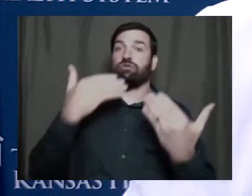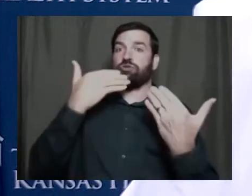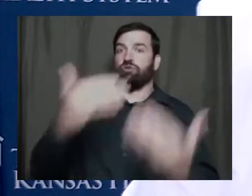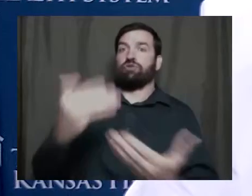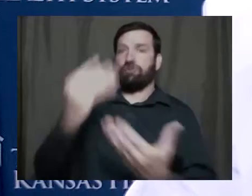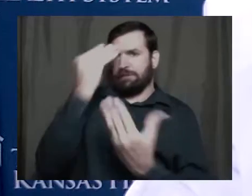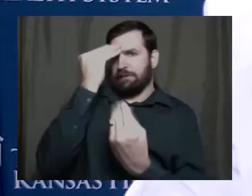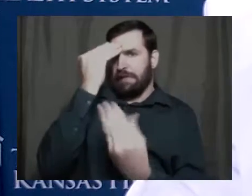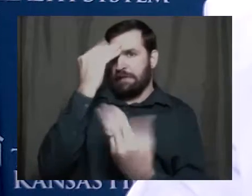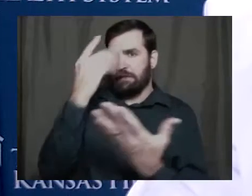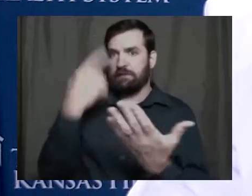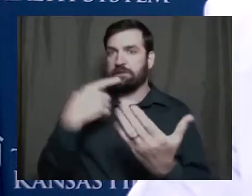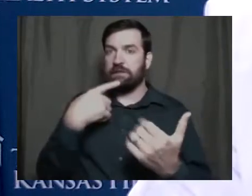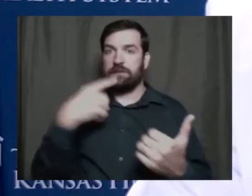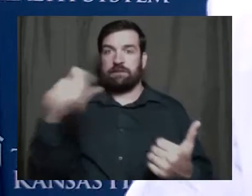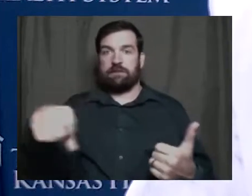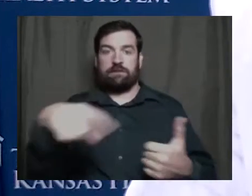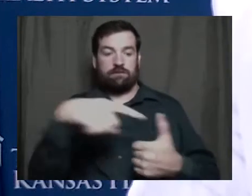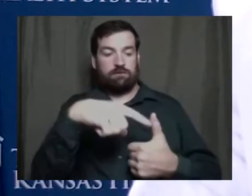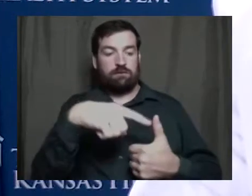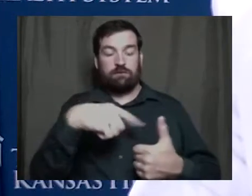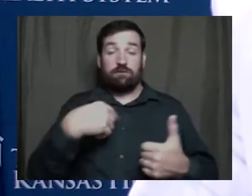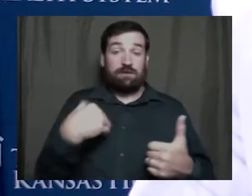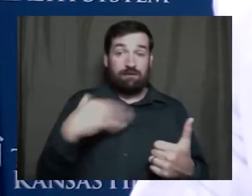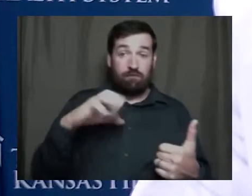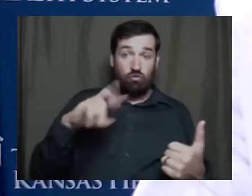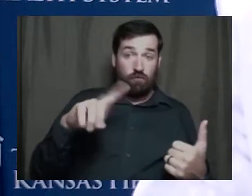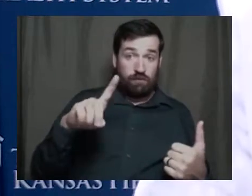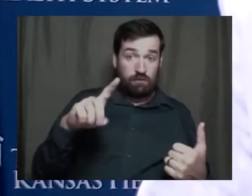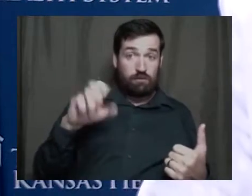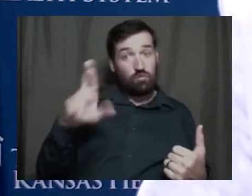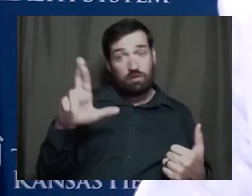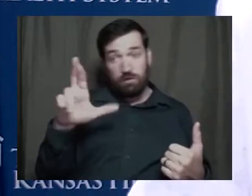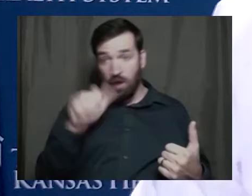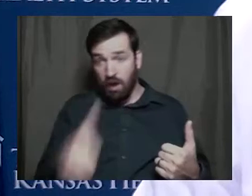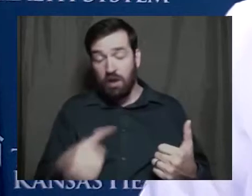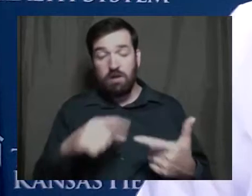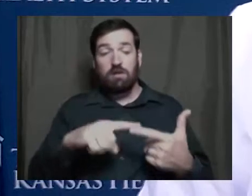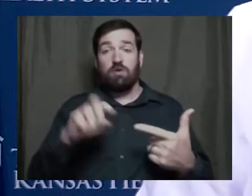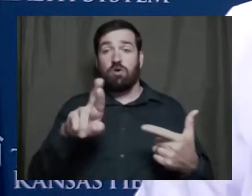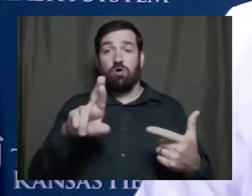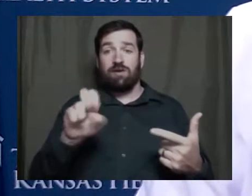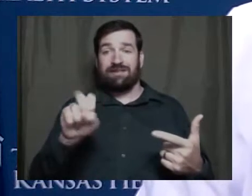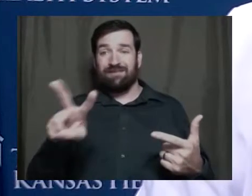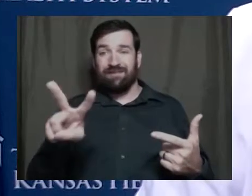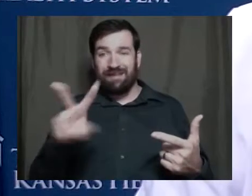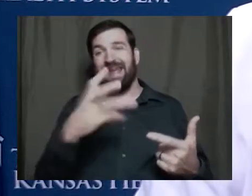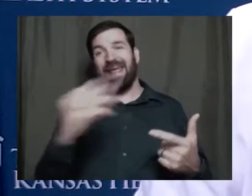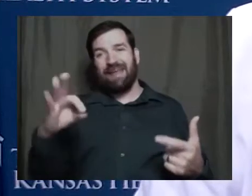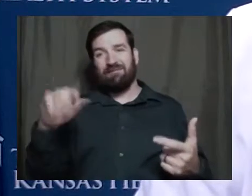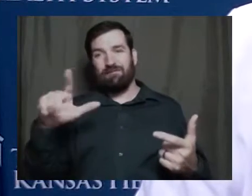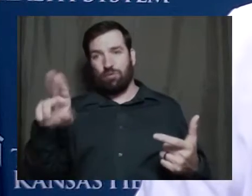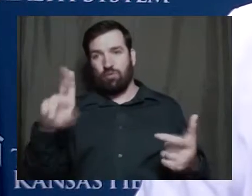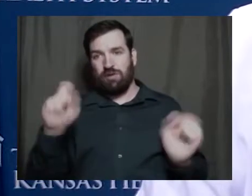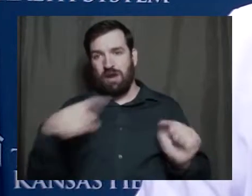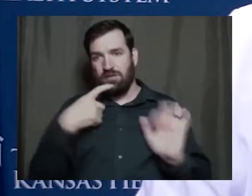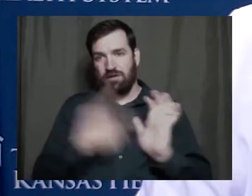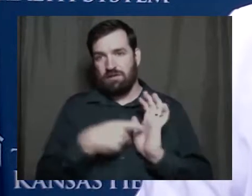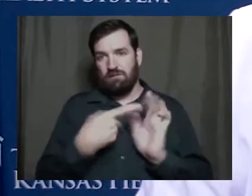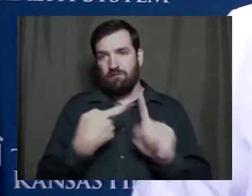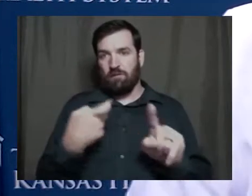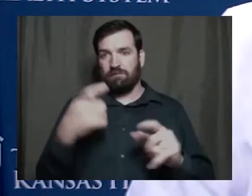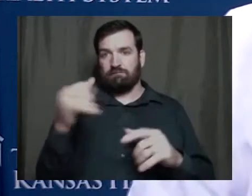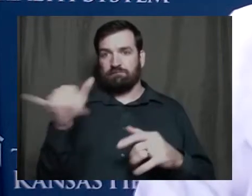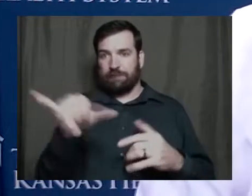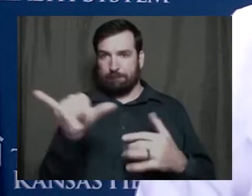you either A, have COVID or you don't, or B, RSV or not, and then flu. And so that's a good thing that we are able to do,